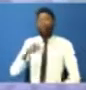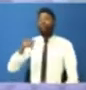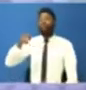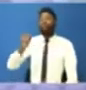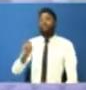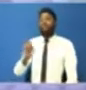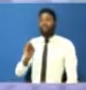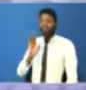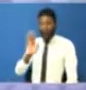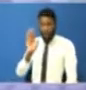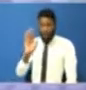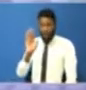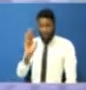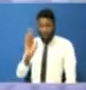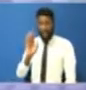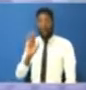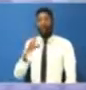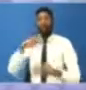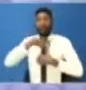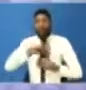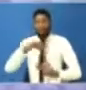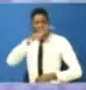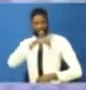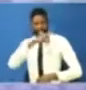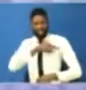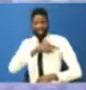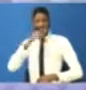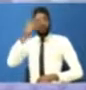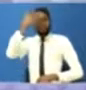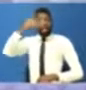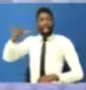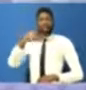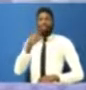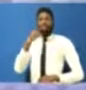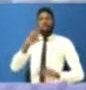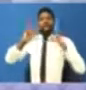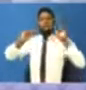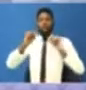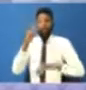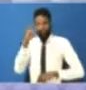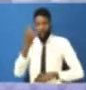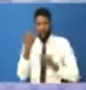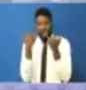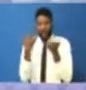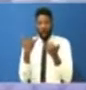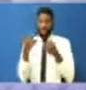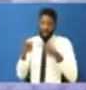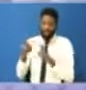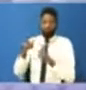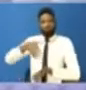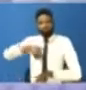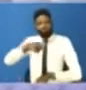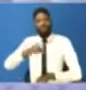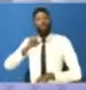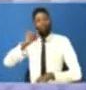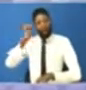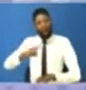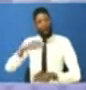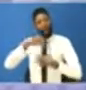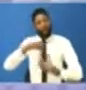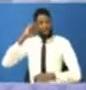being rejected in Parliament because his now partner and brother said he must retire from politics, I'm the